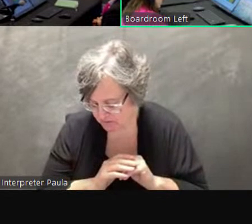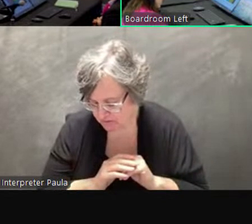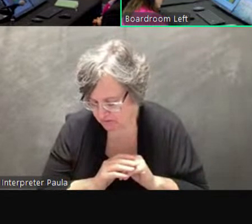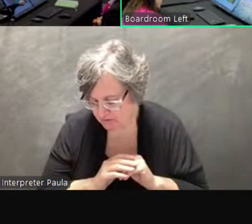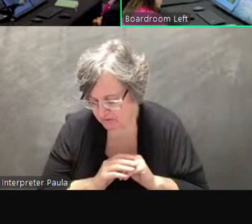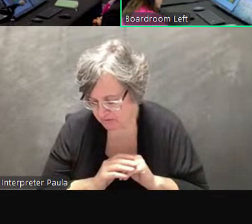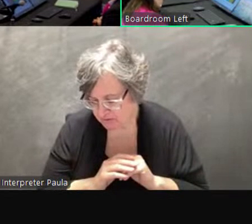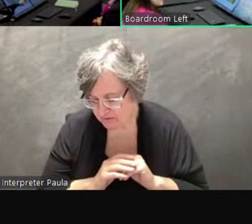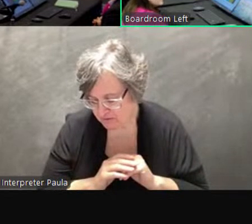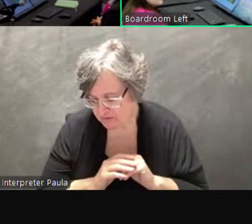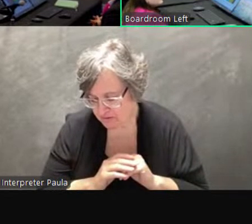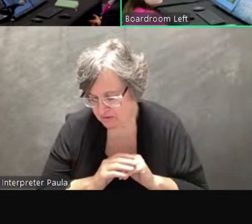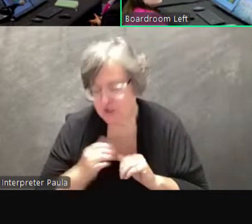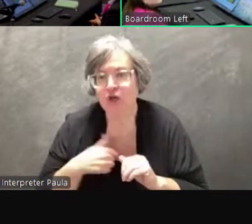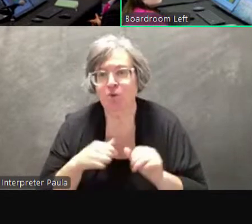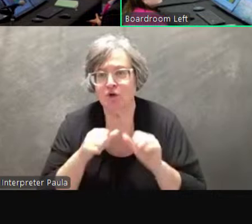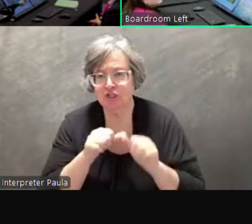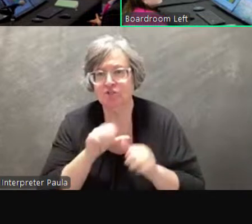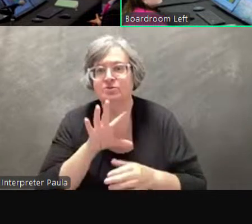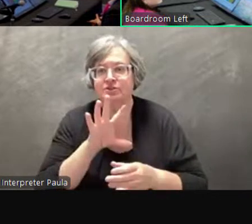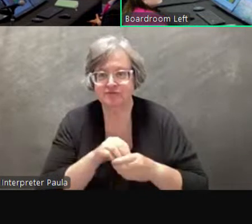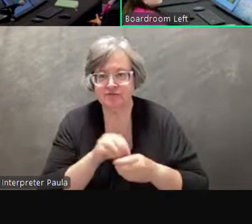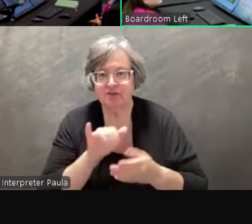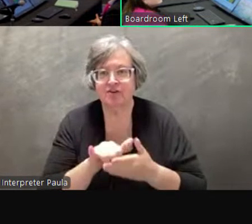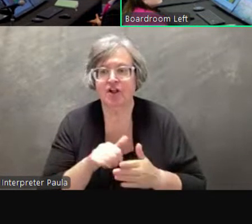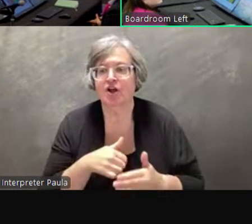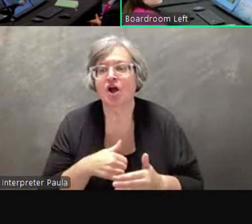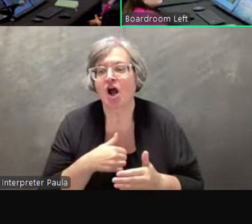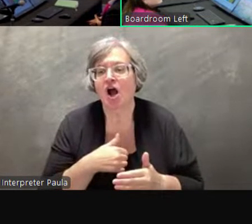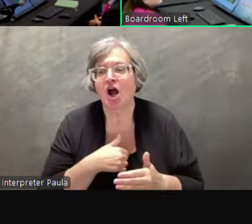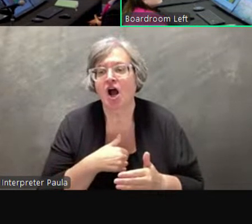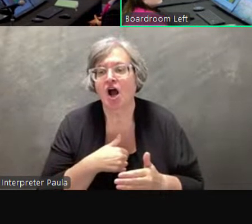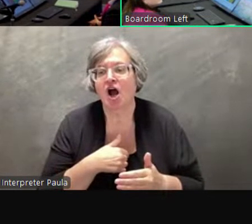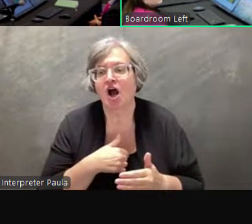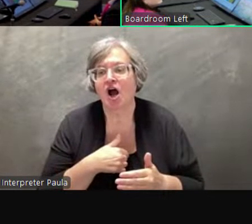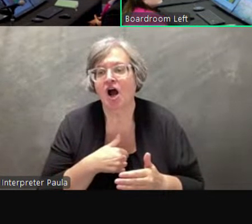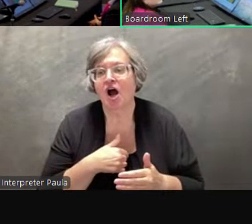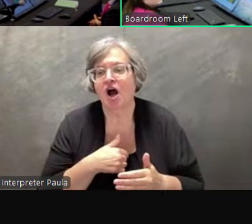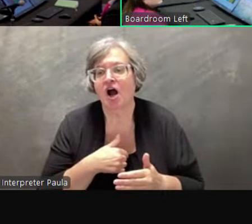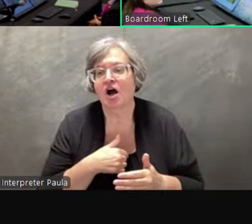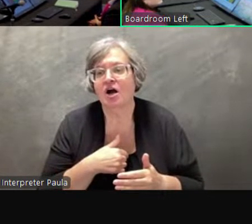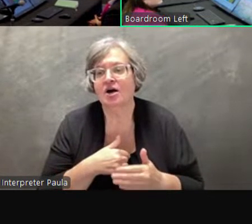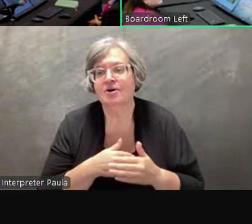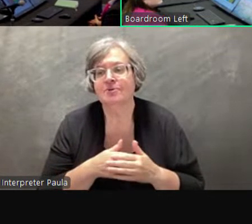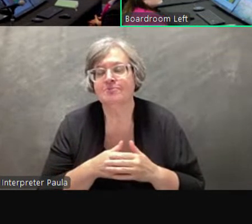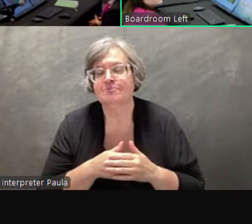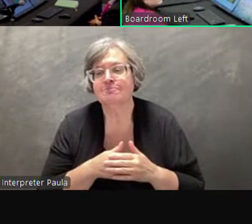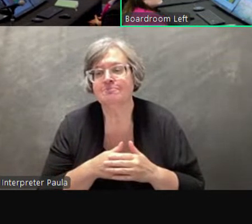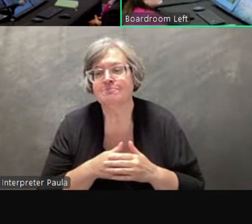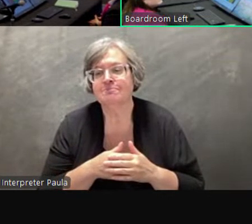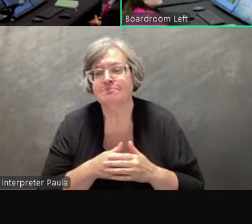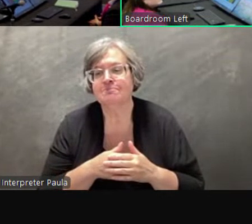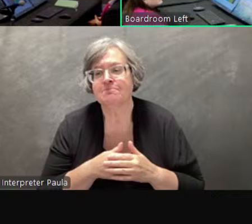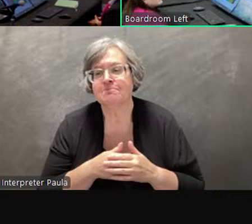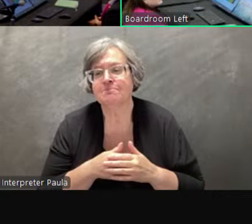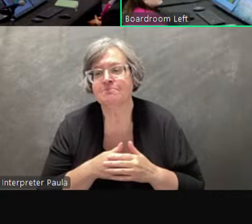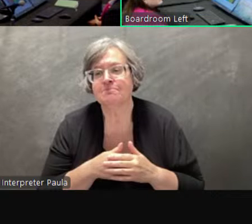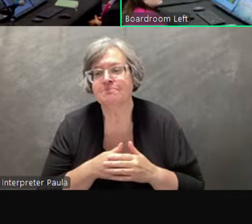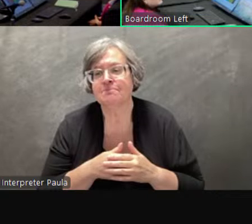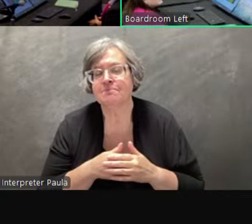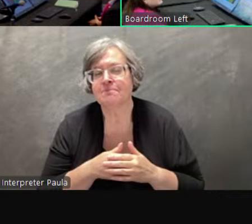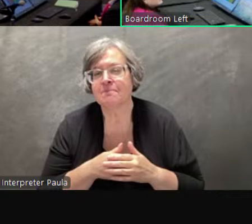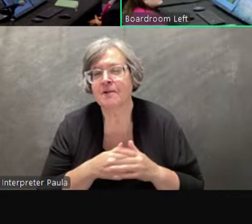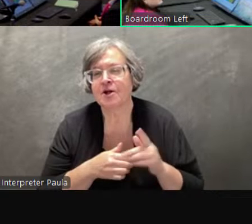And we continue to be engaged in that. So I don't want to leave the impression CTA is not a part of some broader under conversations